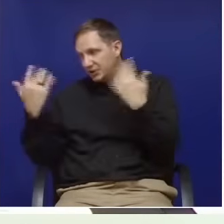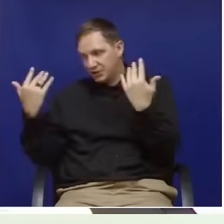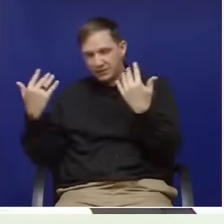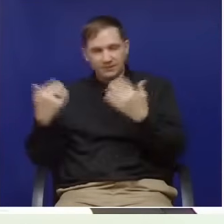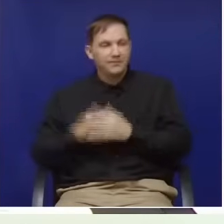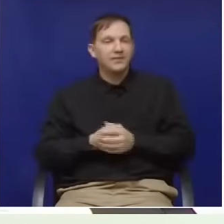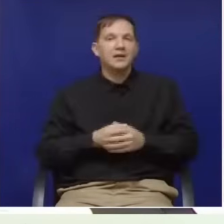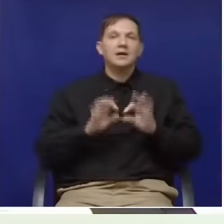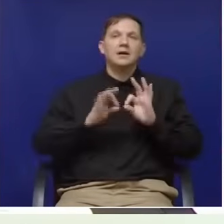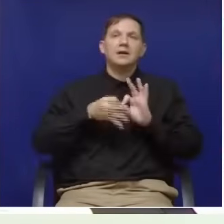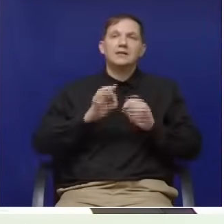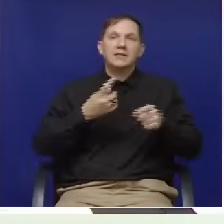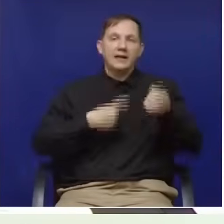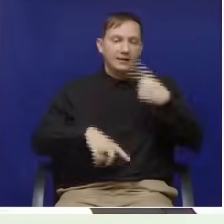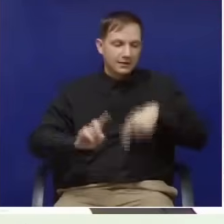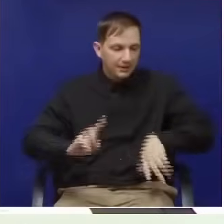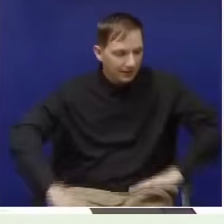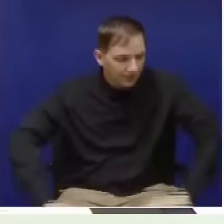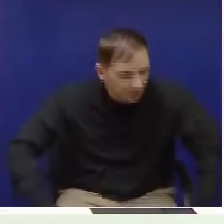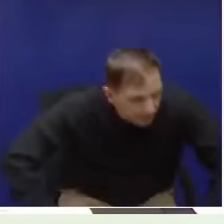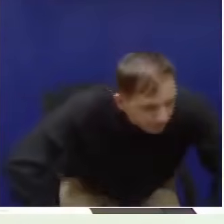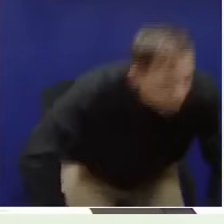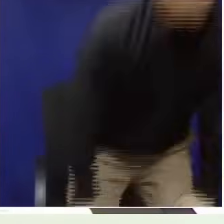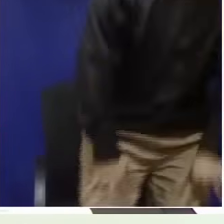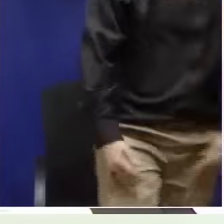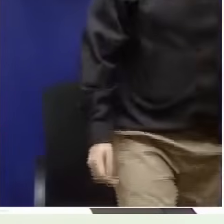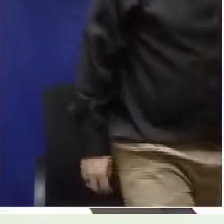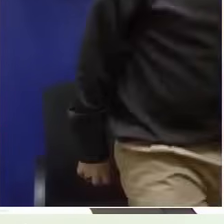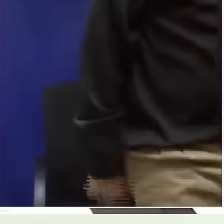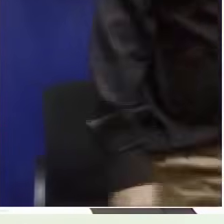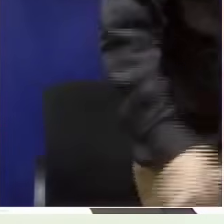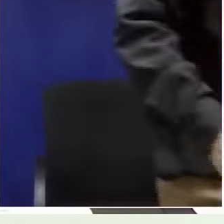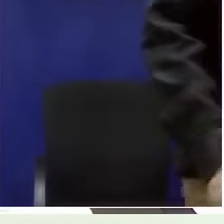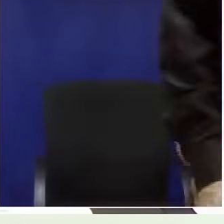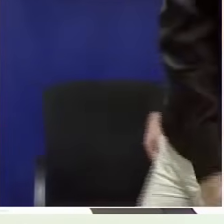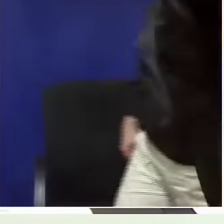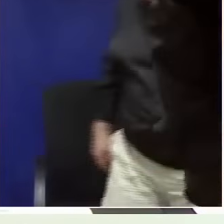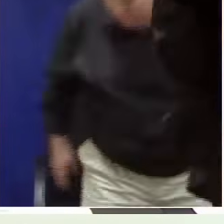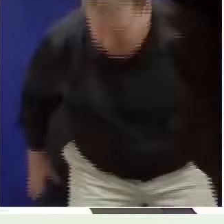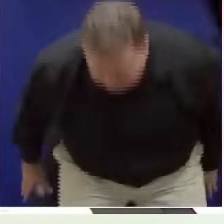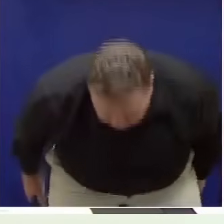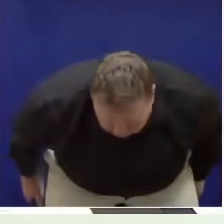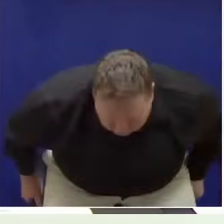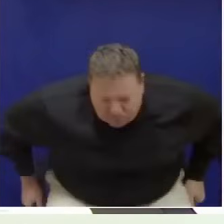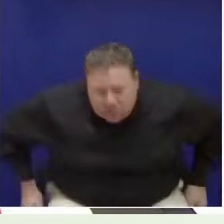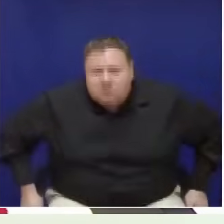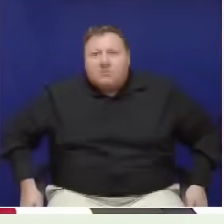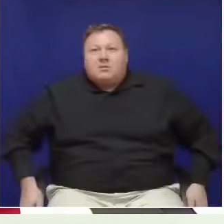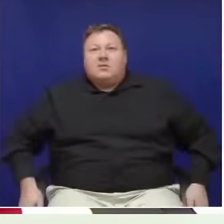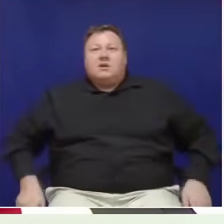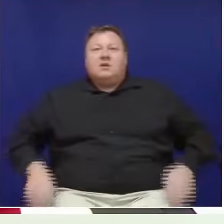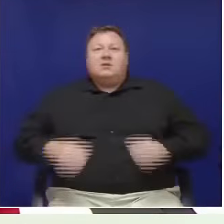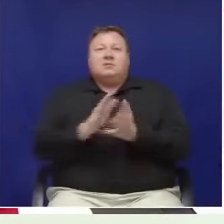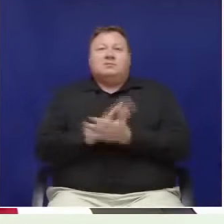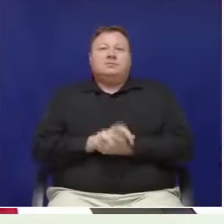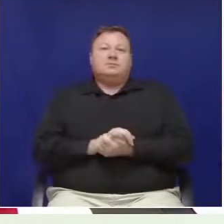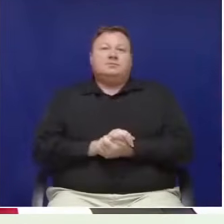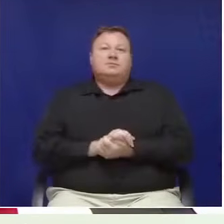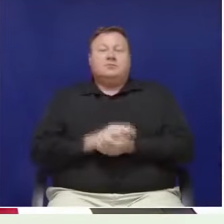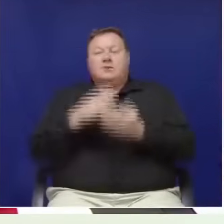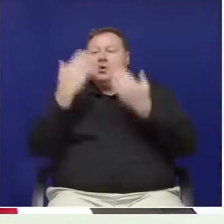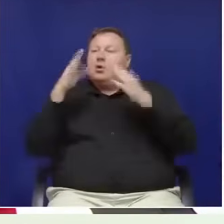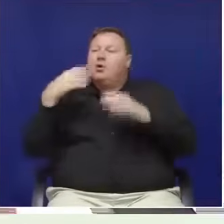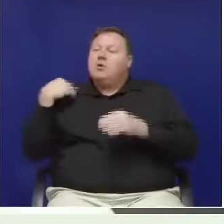finish their process and bring this matter Your here time in has Parliament expired. and Parliament approve and give these people their medical aid? Thank you very much. Honourable